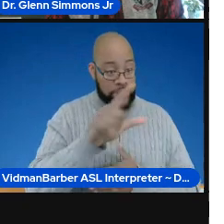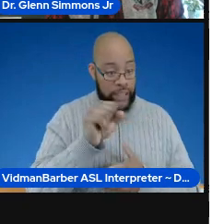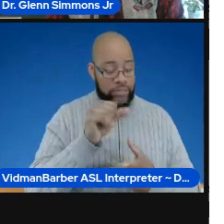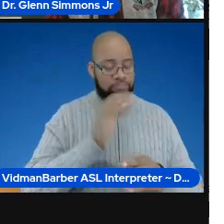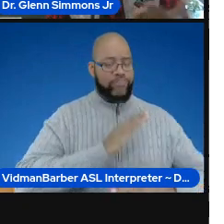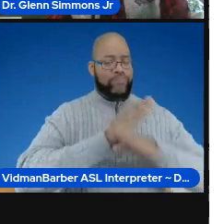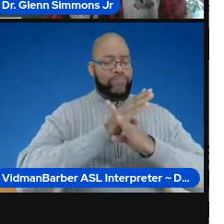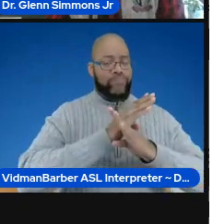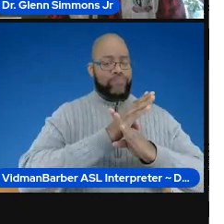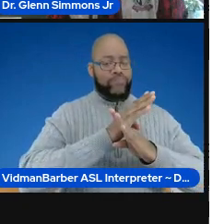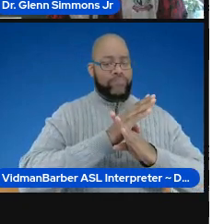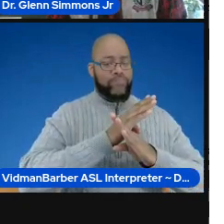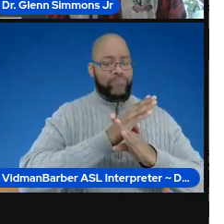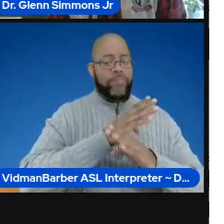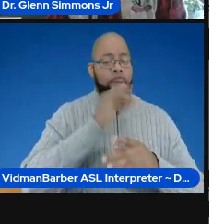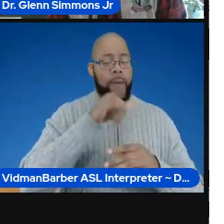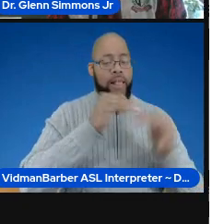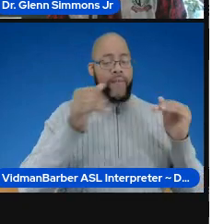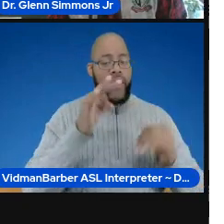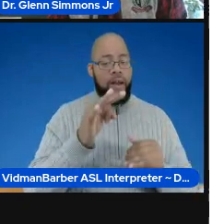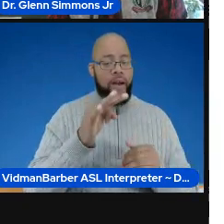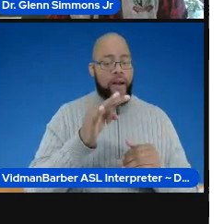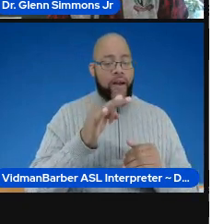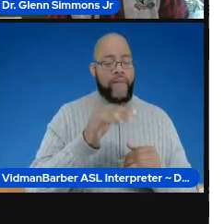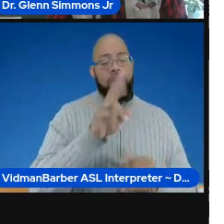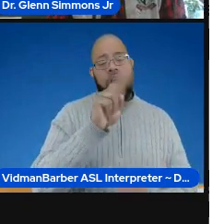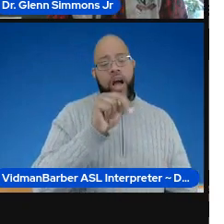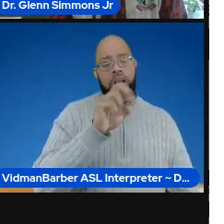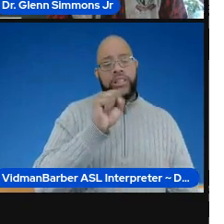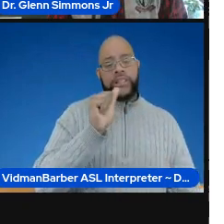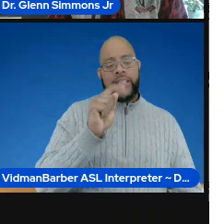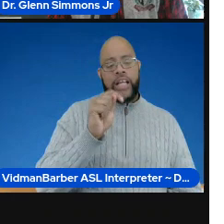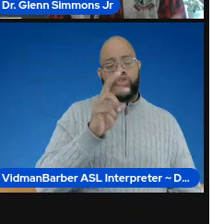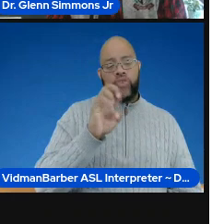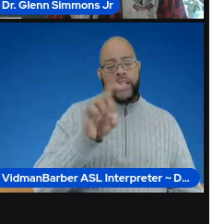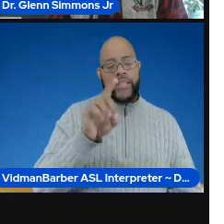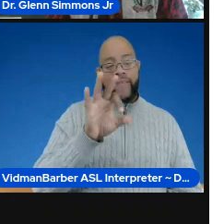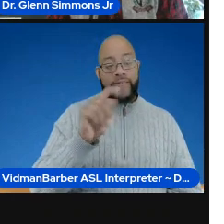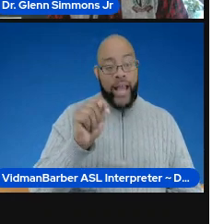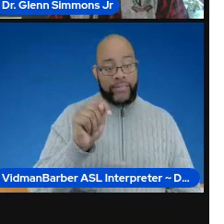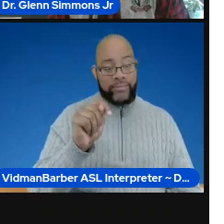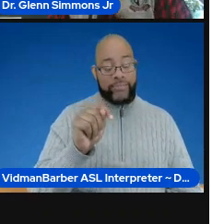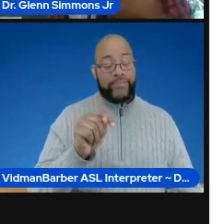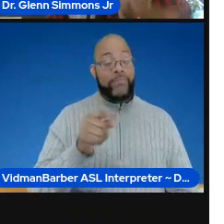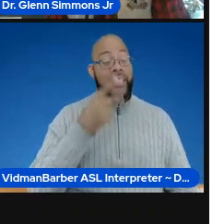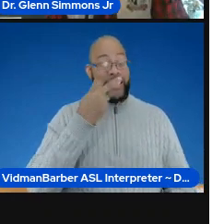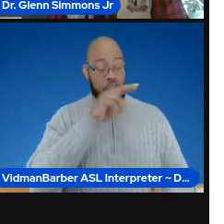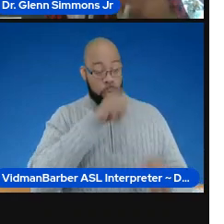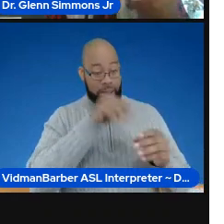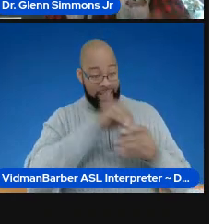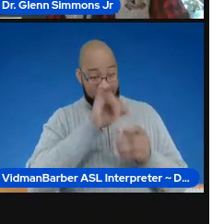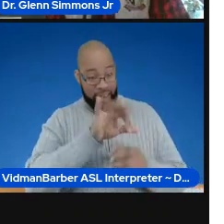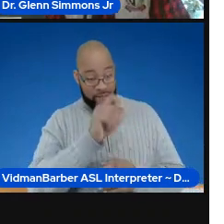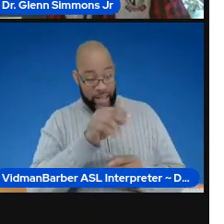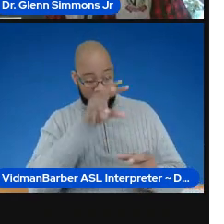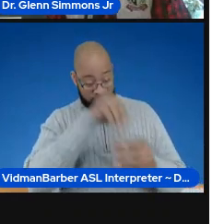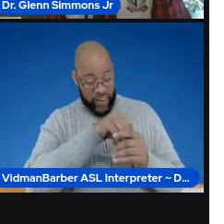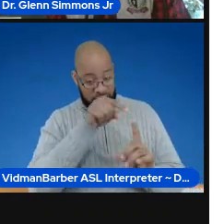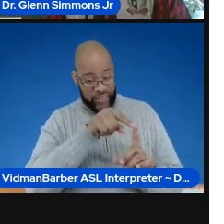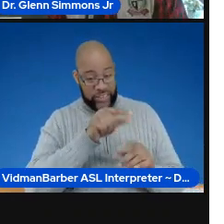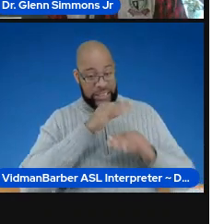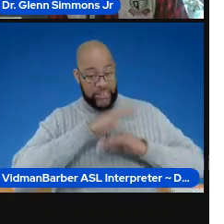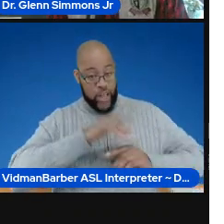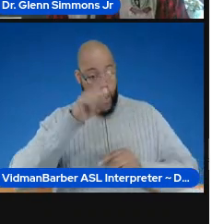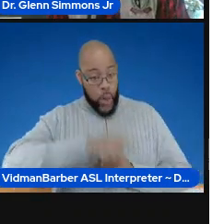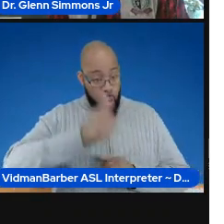the presence or the levels of unsaturated fatty acid. Now, normally in the absence of unsaturated fatty acid, or when those levels are sufficiently